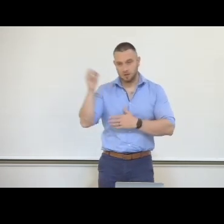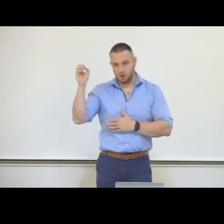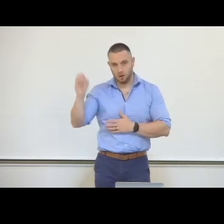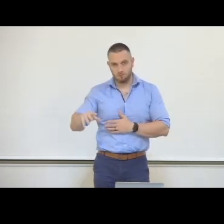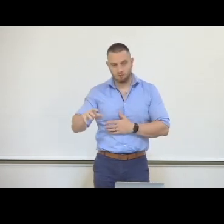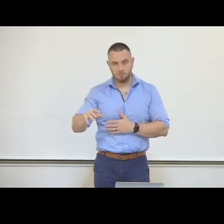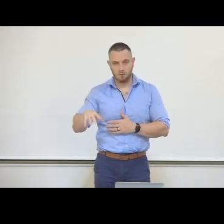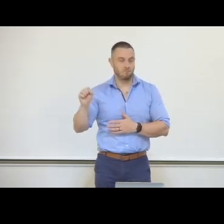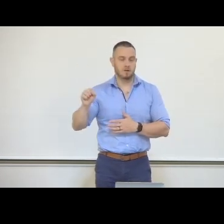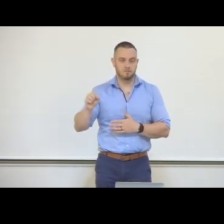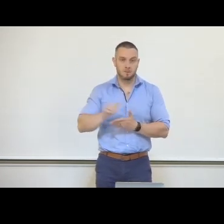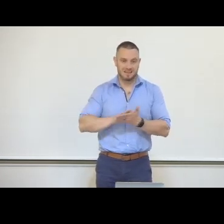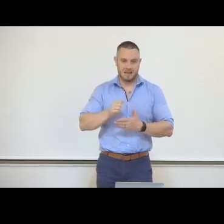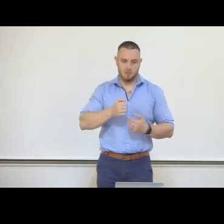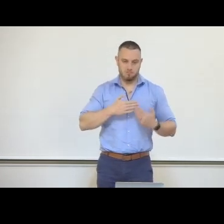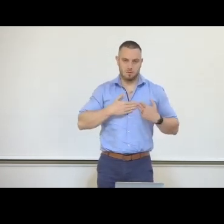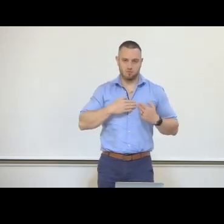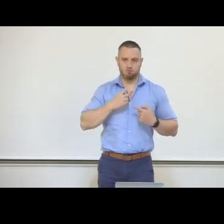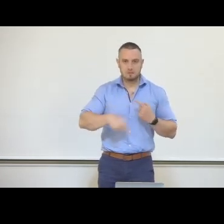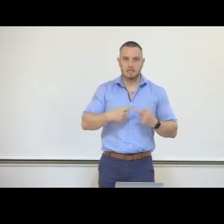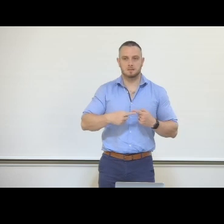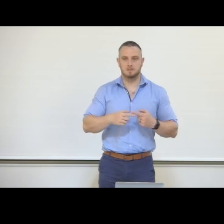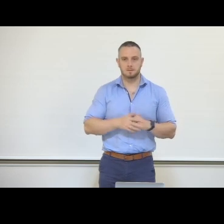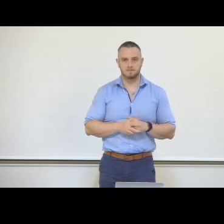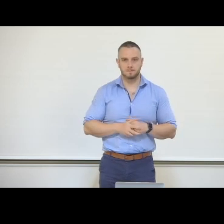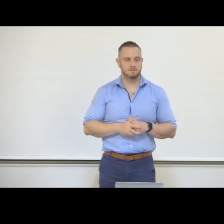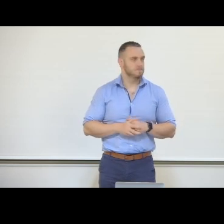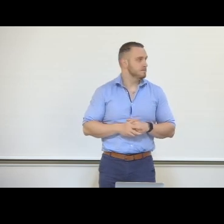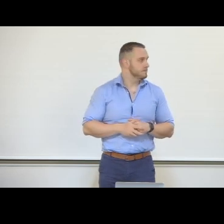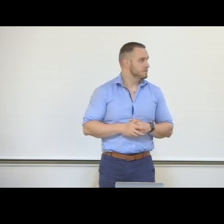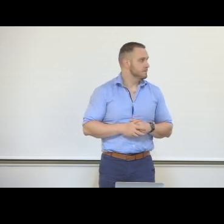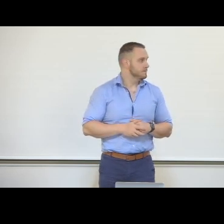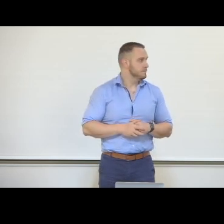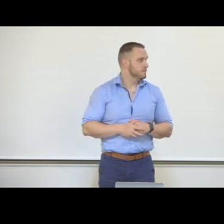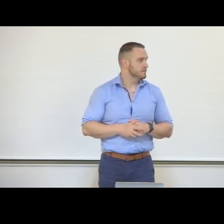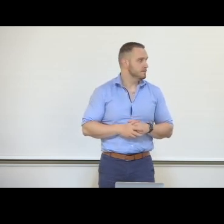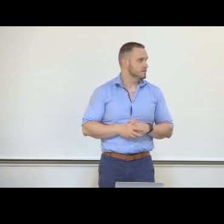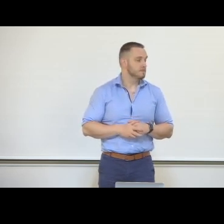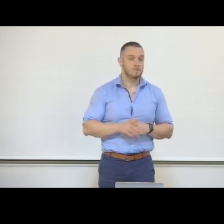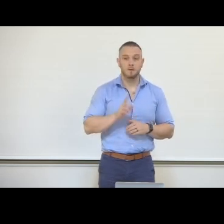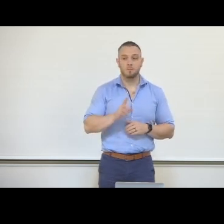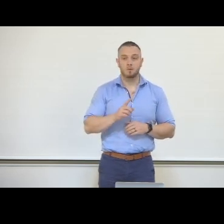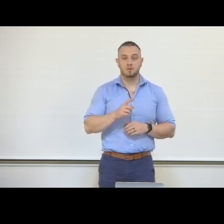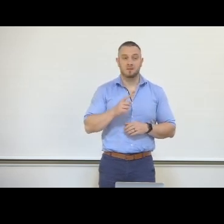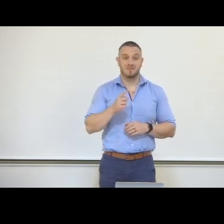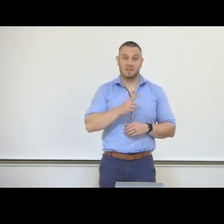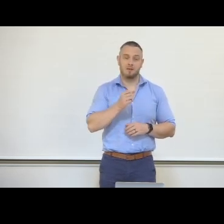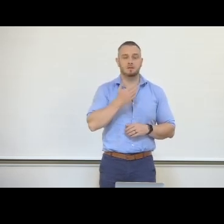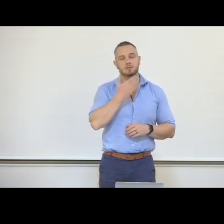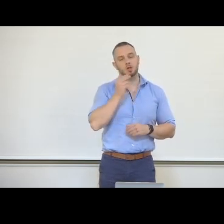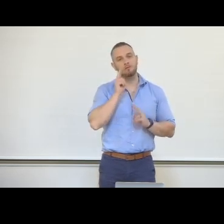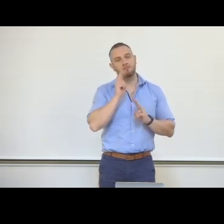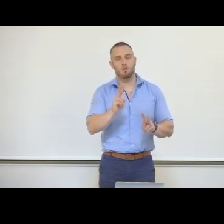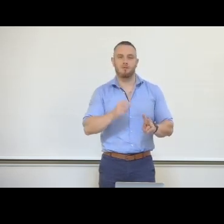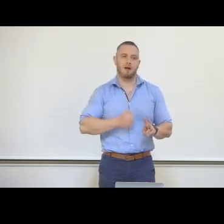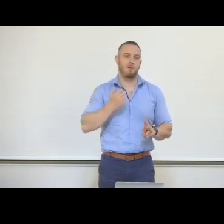of circadian rhythm. Didn't feel that efficient in my view, but at least you have a nice view of our